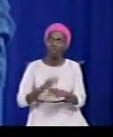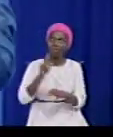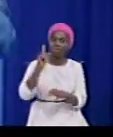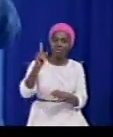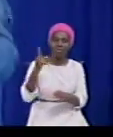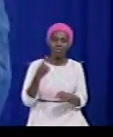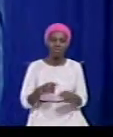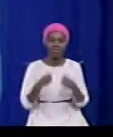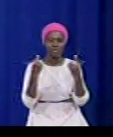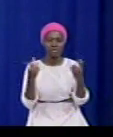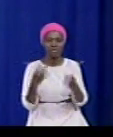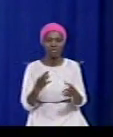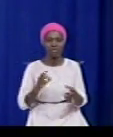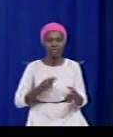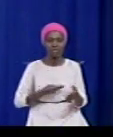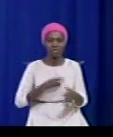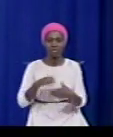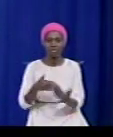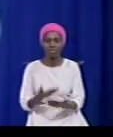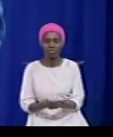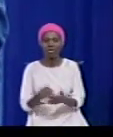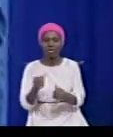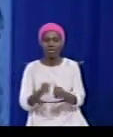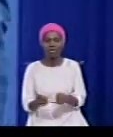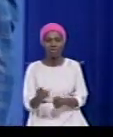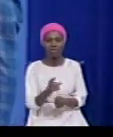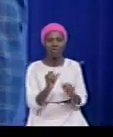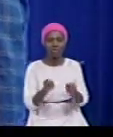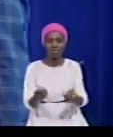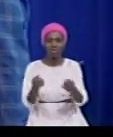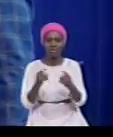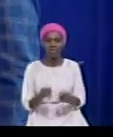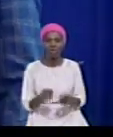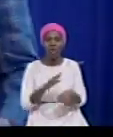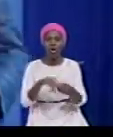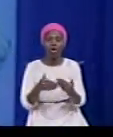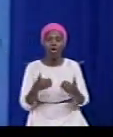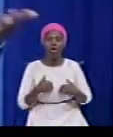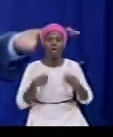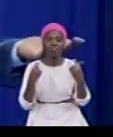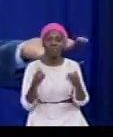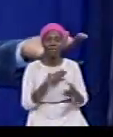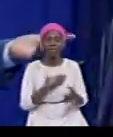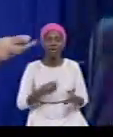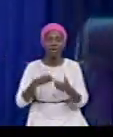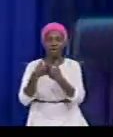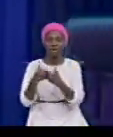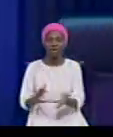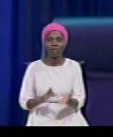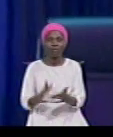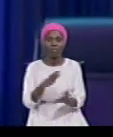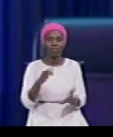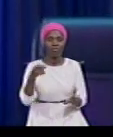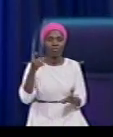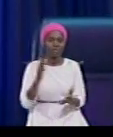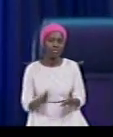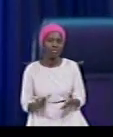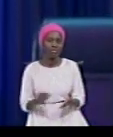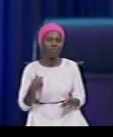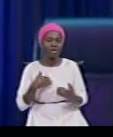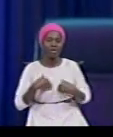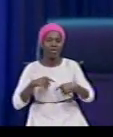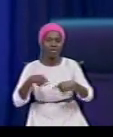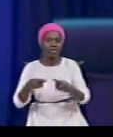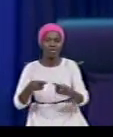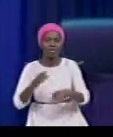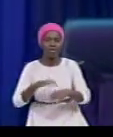have sinned and come short of the glory of God, and we have gone our way, but now we can turn back to the